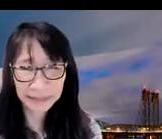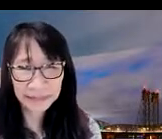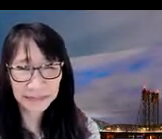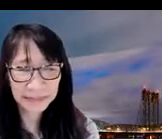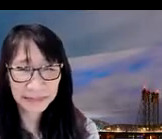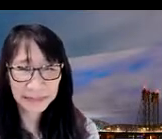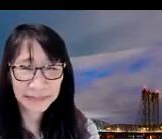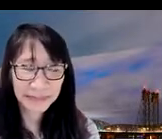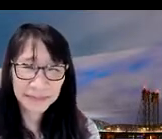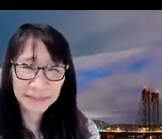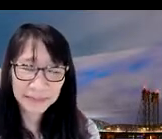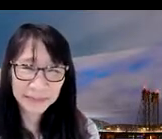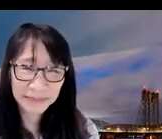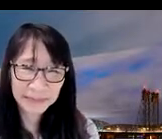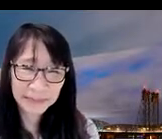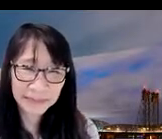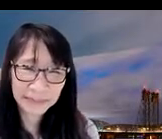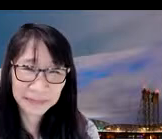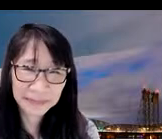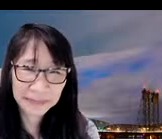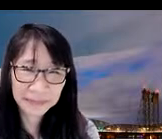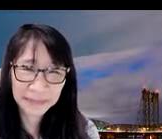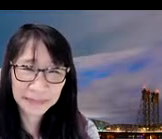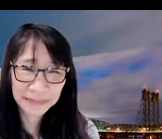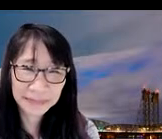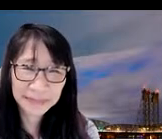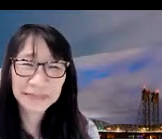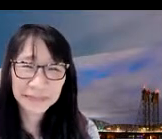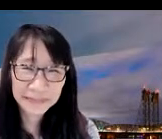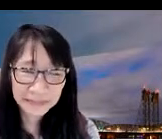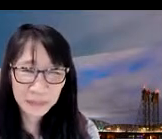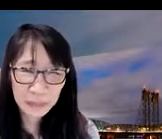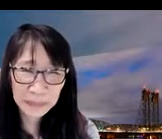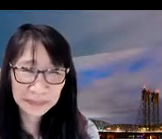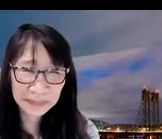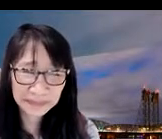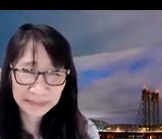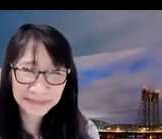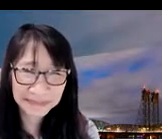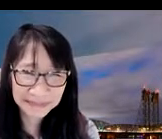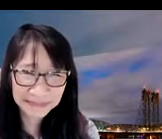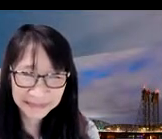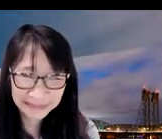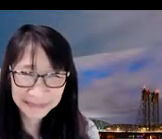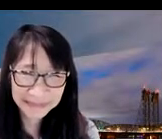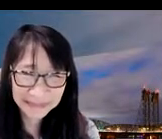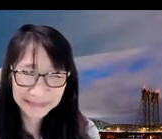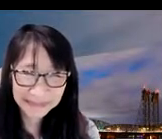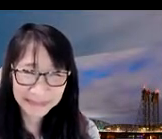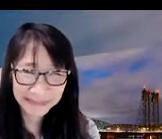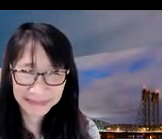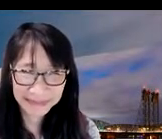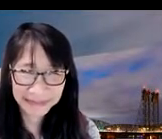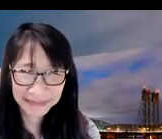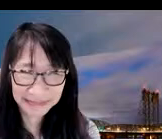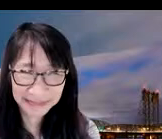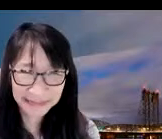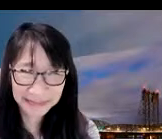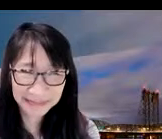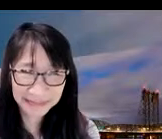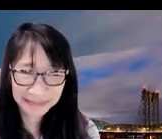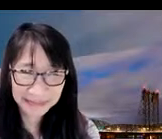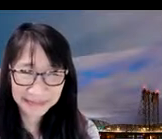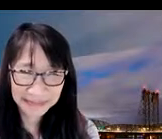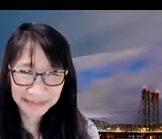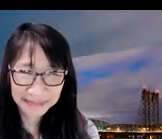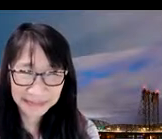to and from work, or whether people are considering what to put on the cover of a book about the best bike rides in the region. I'd like this